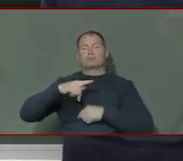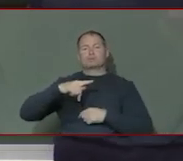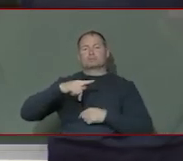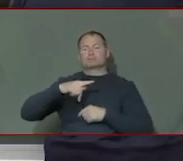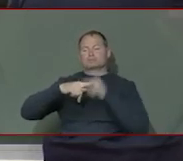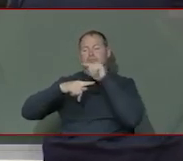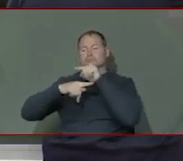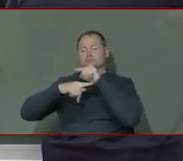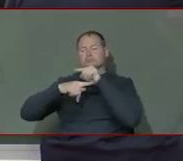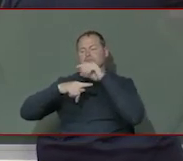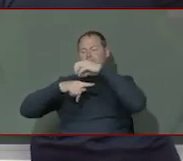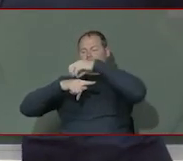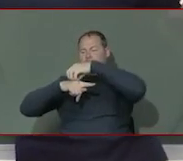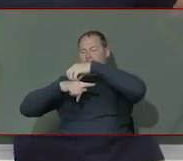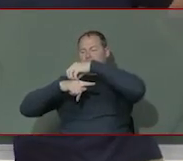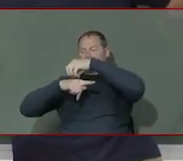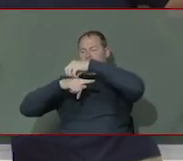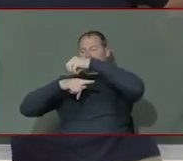messenger? What is this gland called?